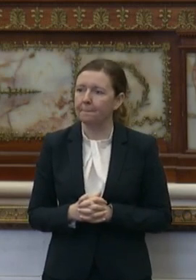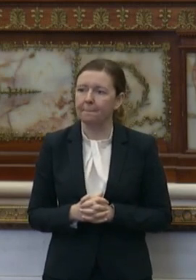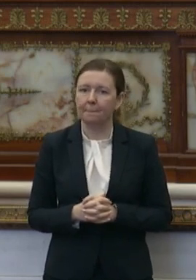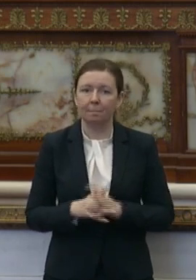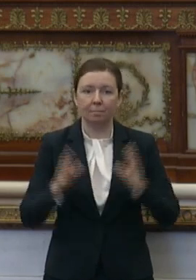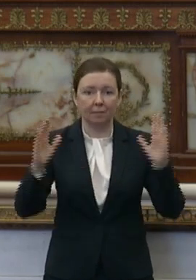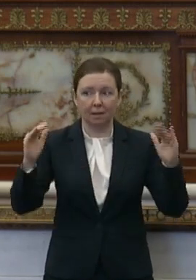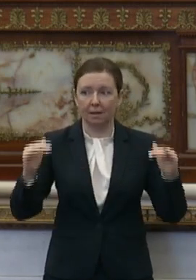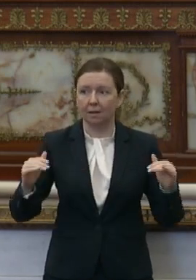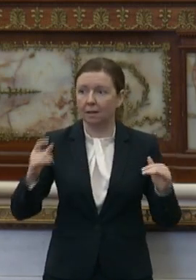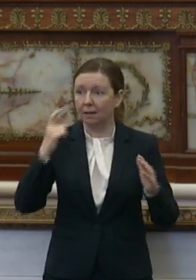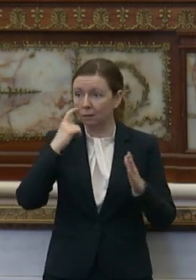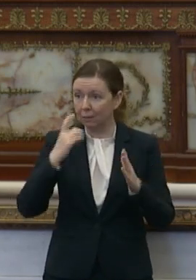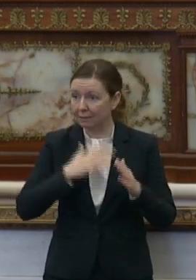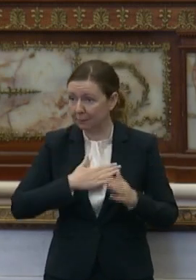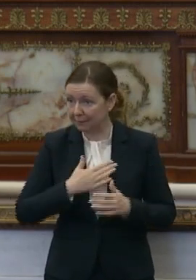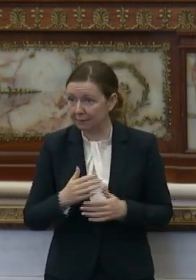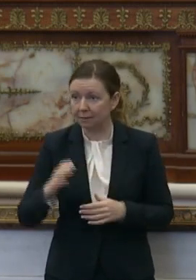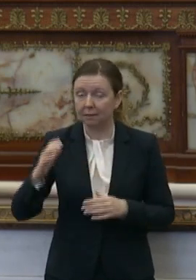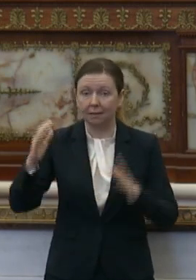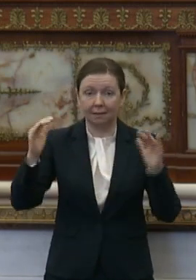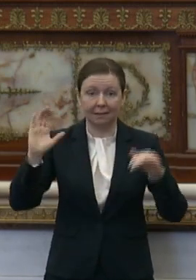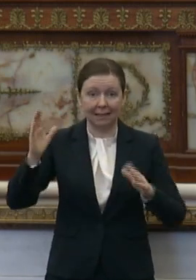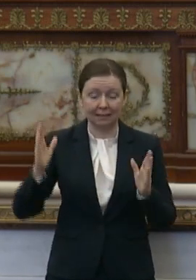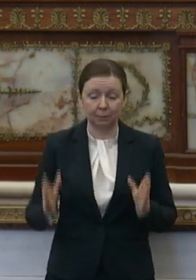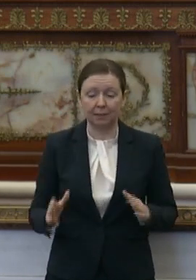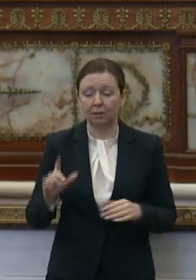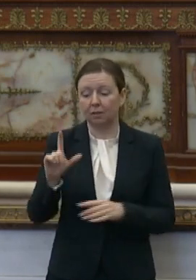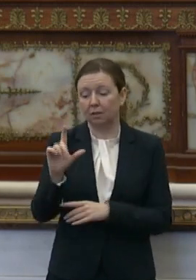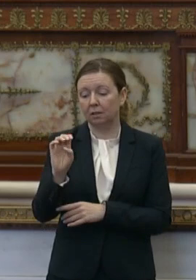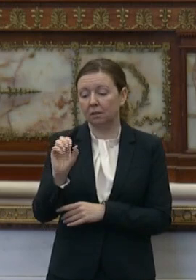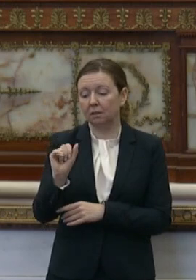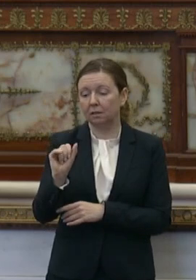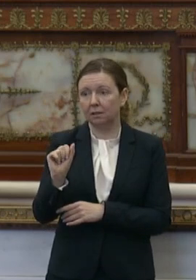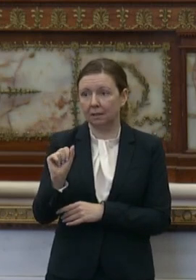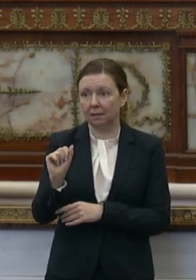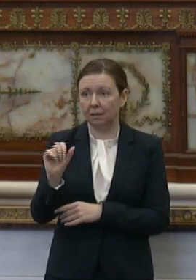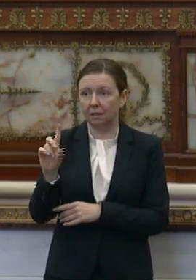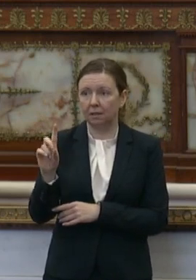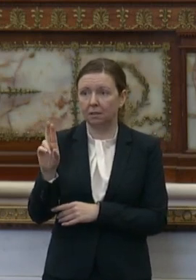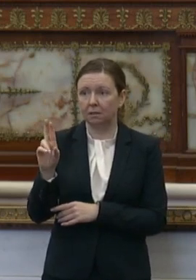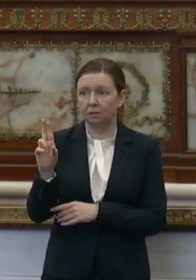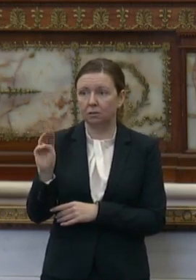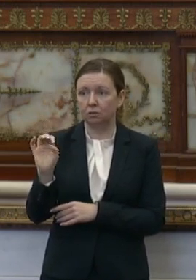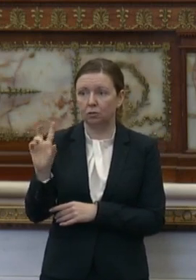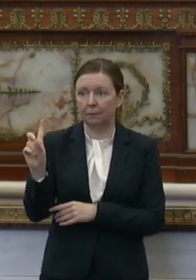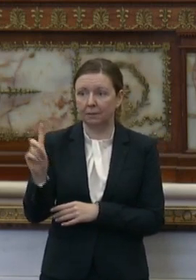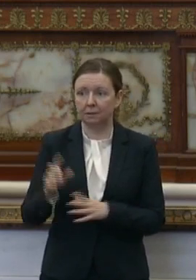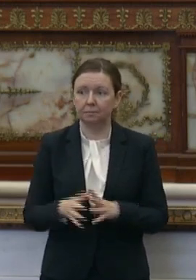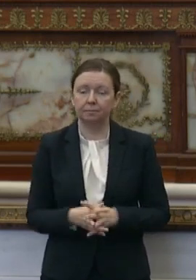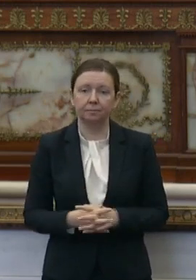The next witness. The next speaker is Leah Yaman.